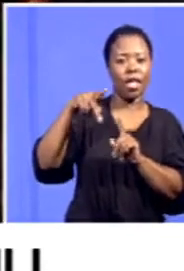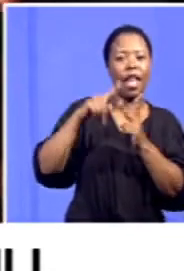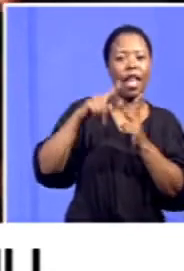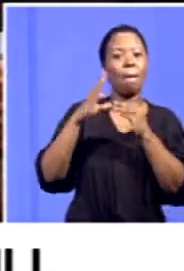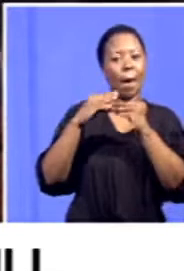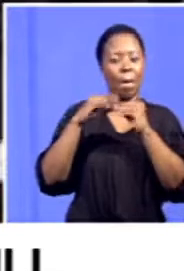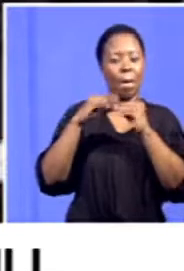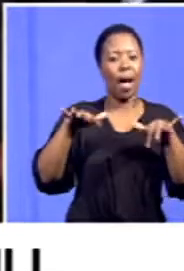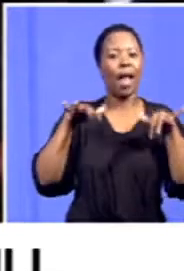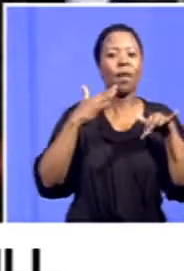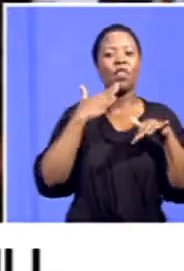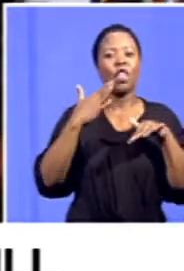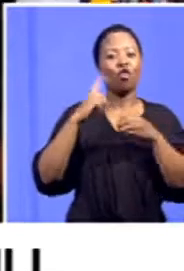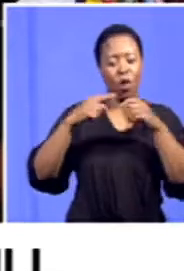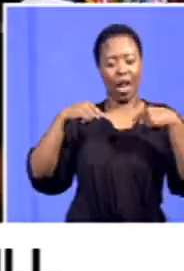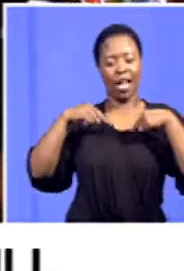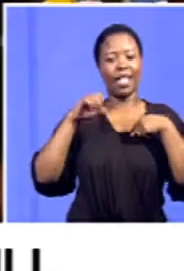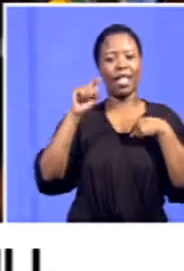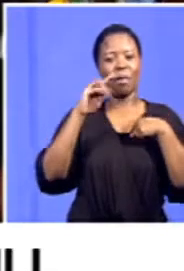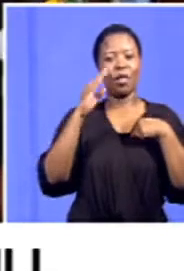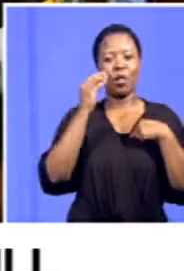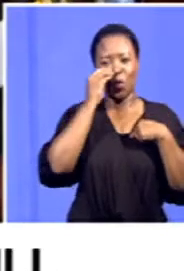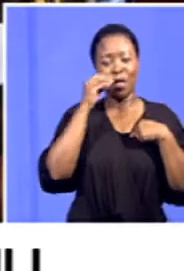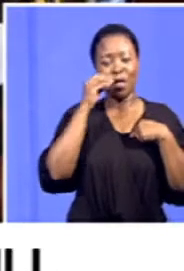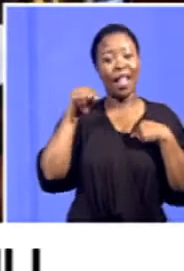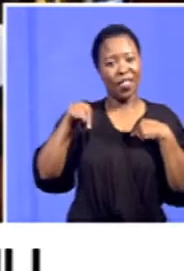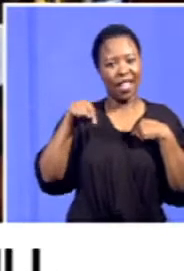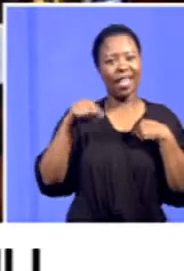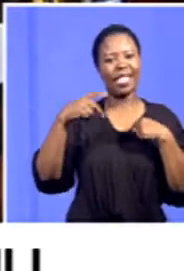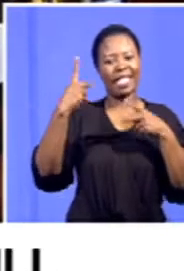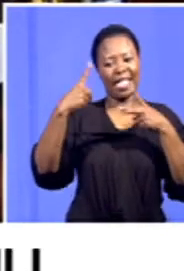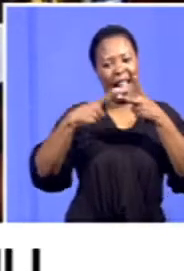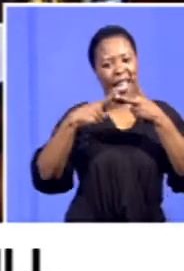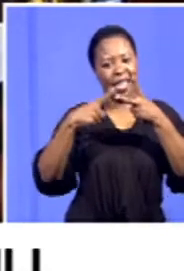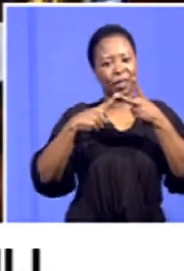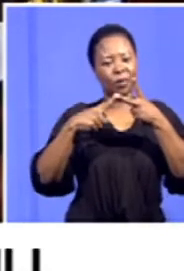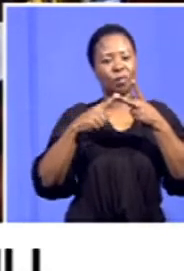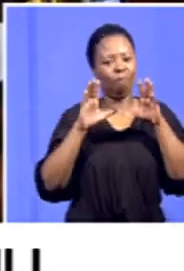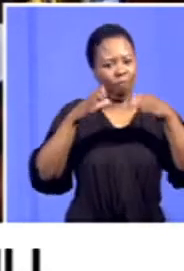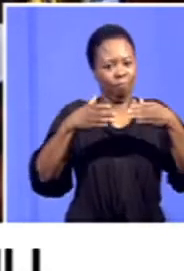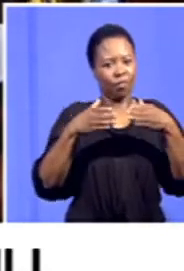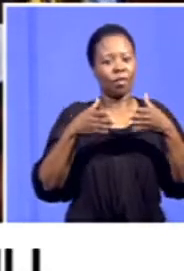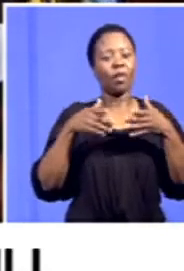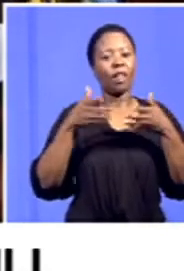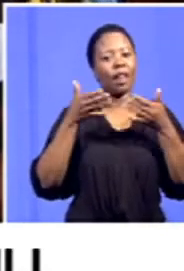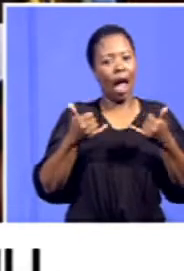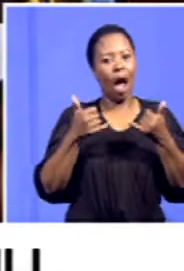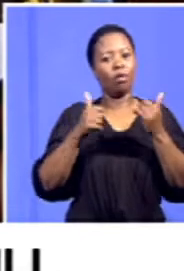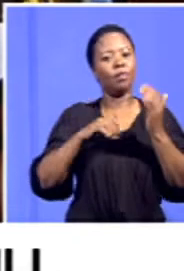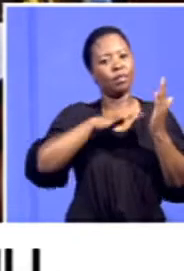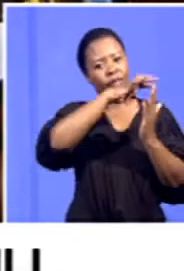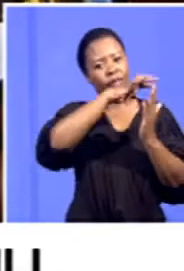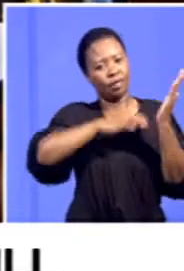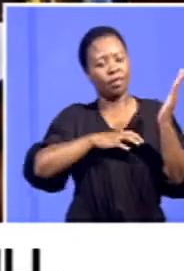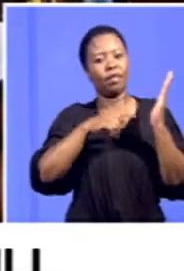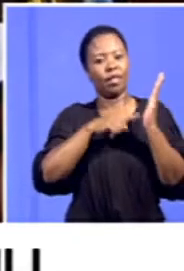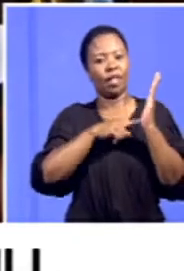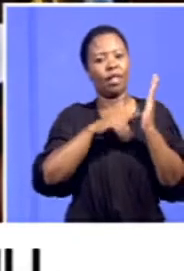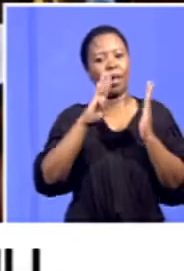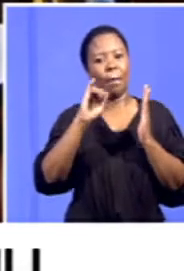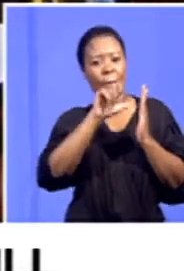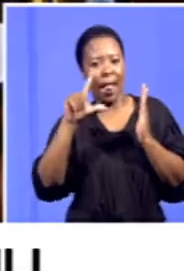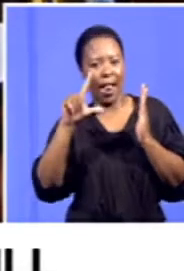much for joining us on SABC News. This is the second leg of this bill that you're trying to